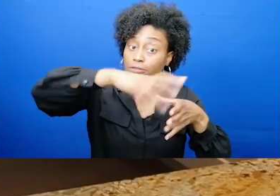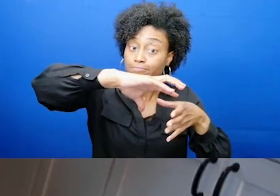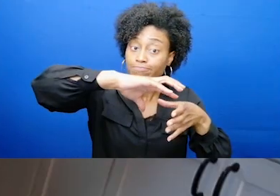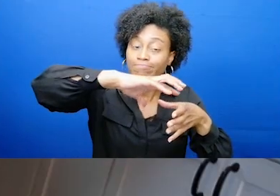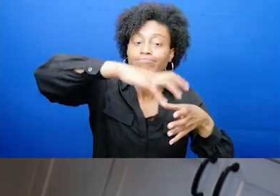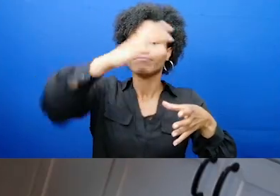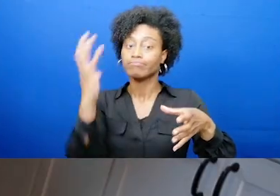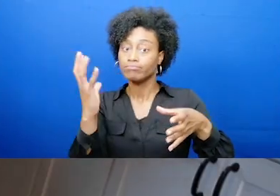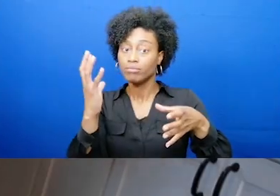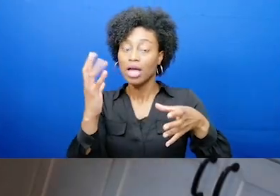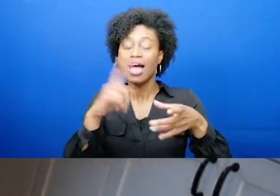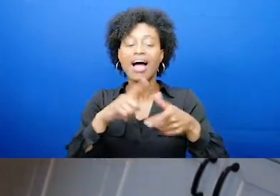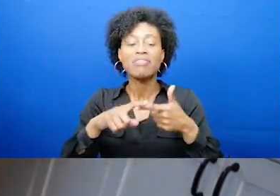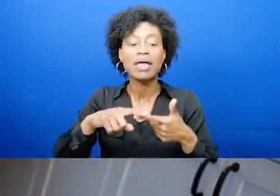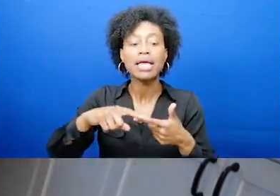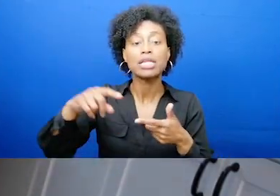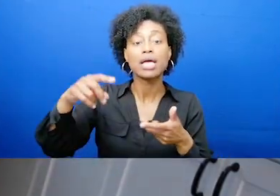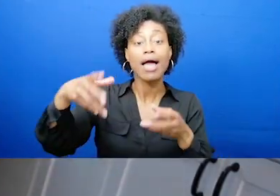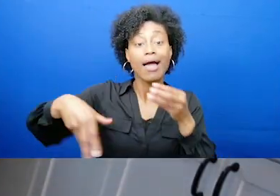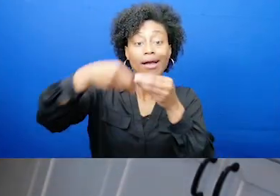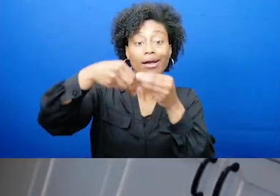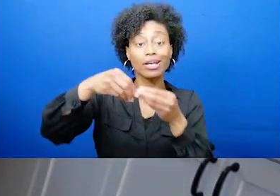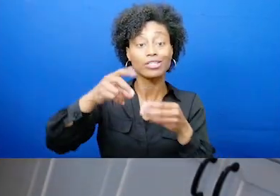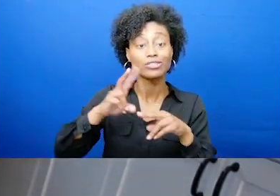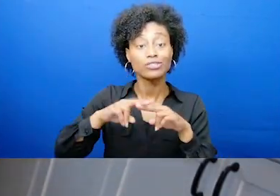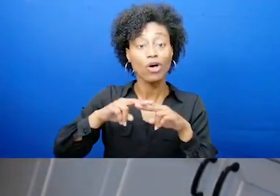then salt to taste.